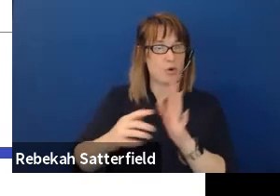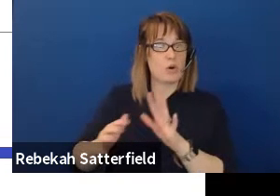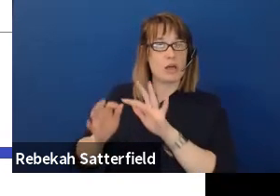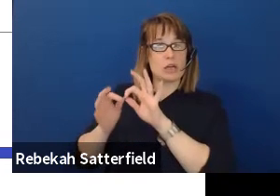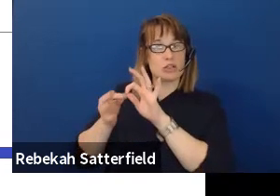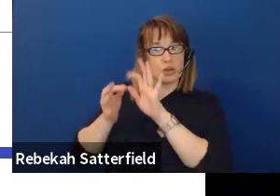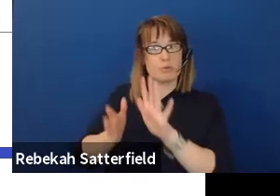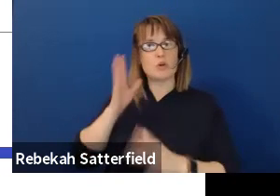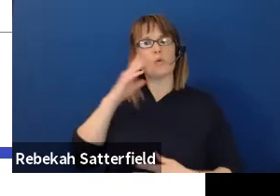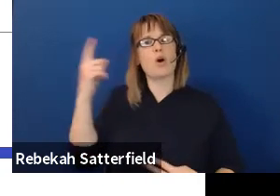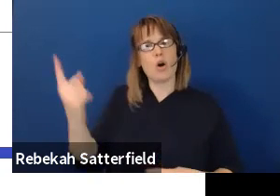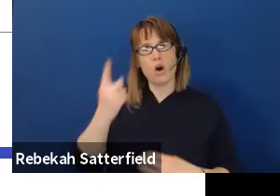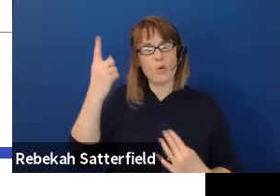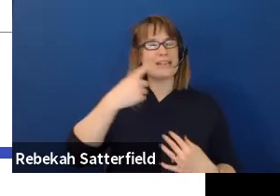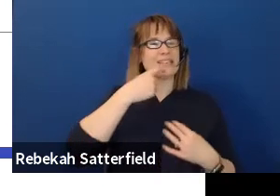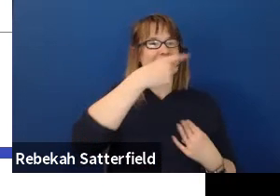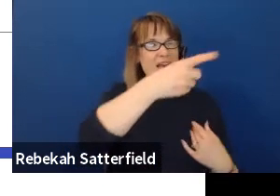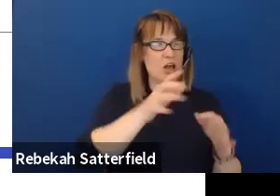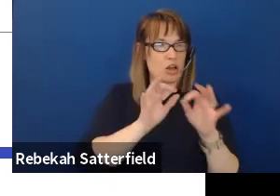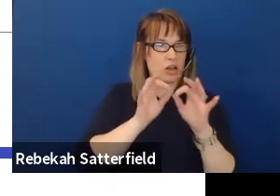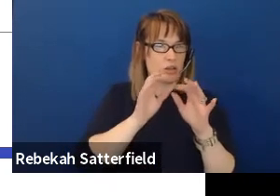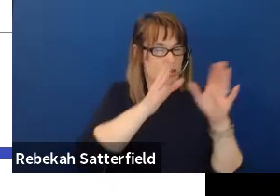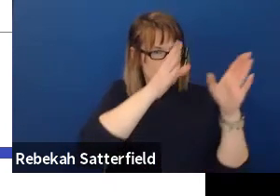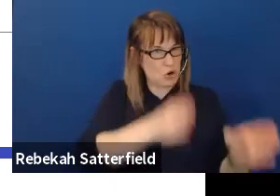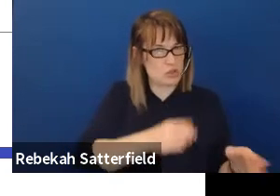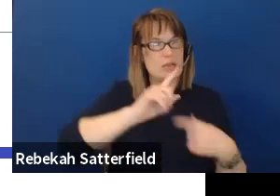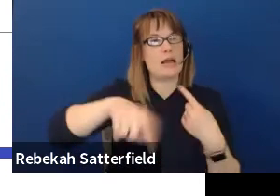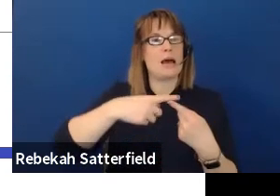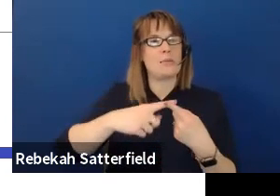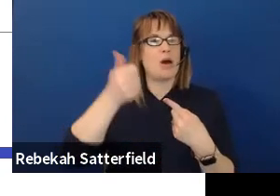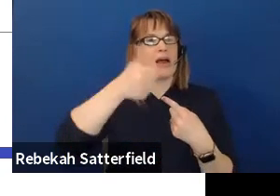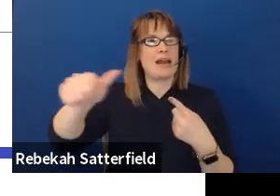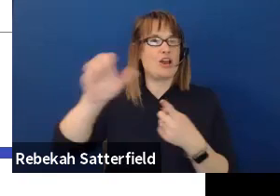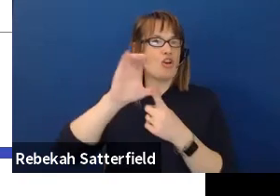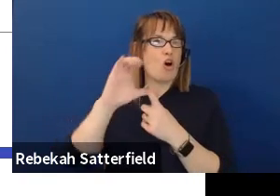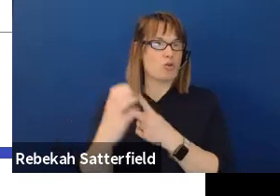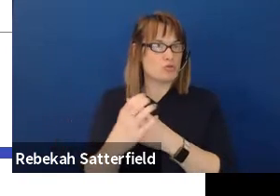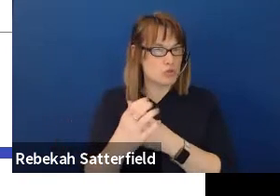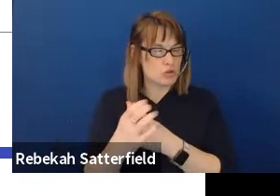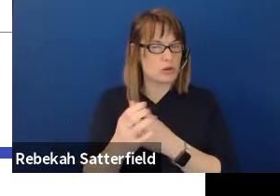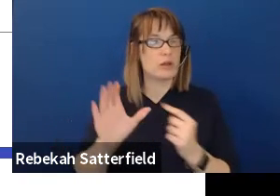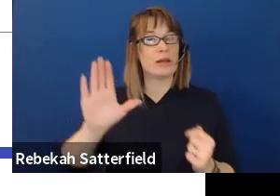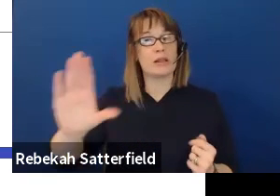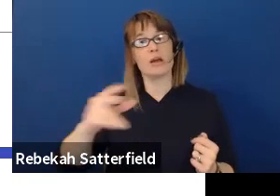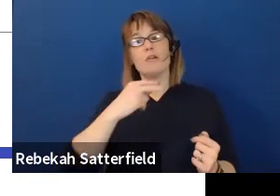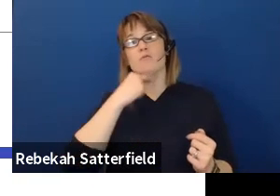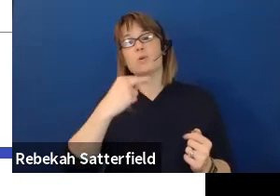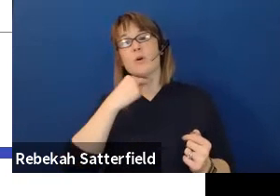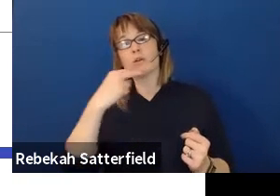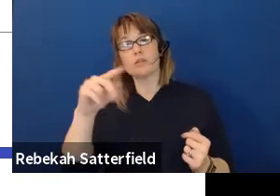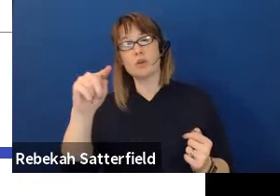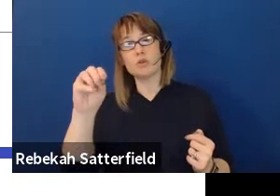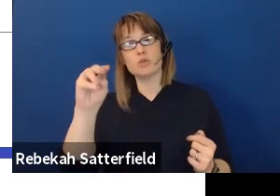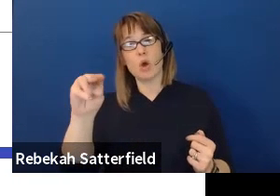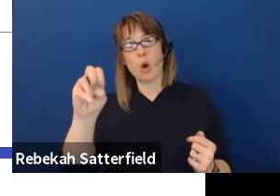will always inform the provider about cultural nuances. A settled tone of voice of the LEP may not always be caught